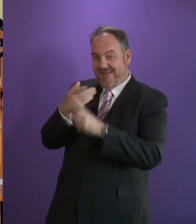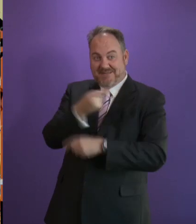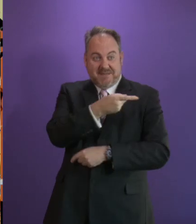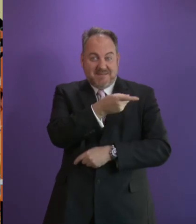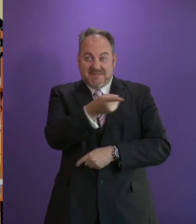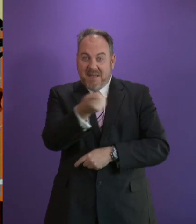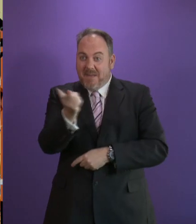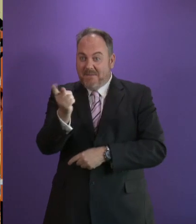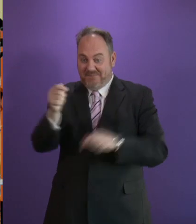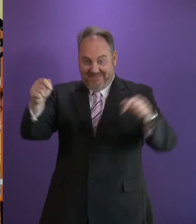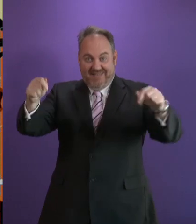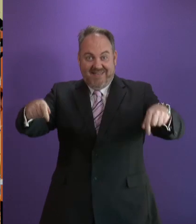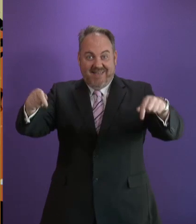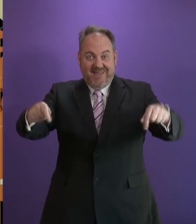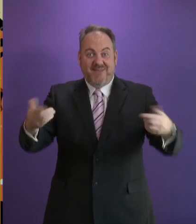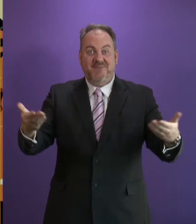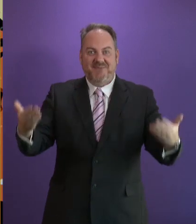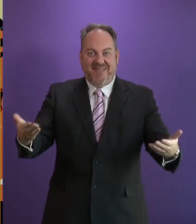to take your next steps.